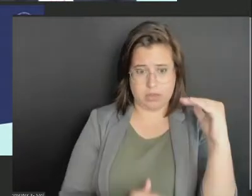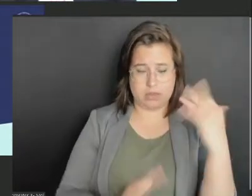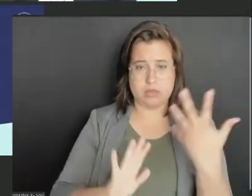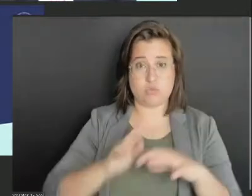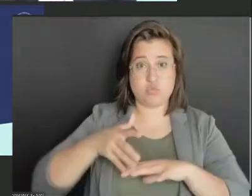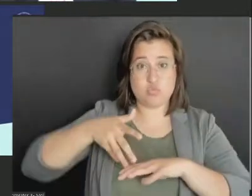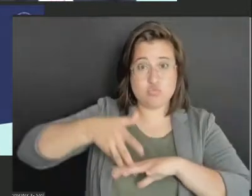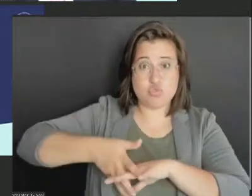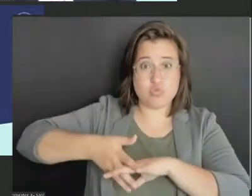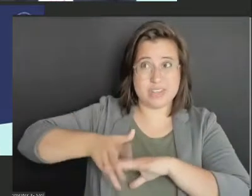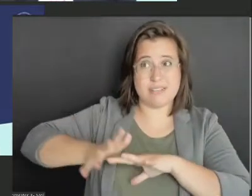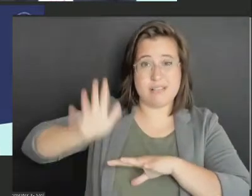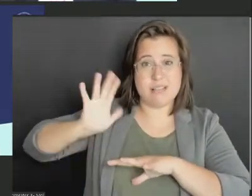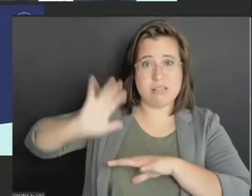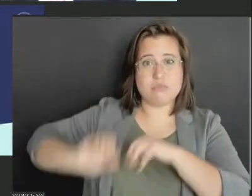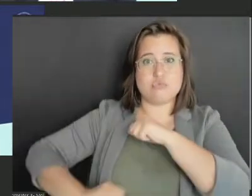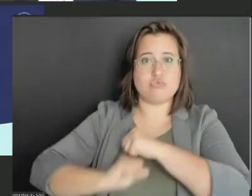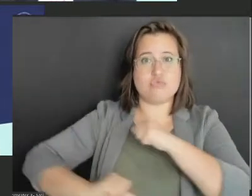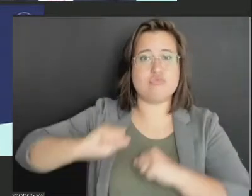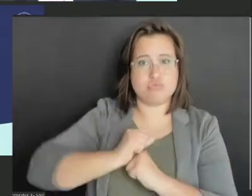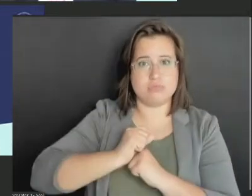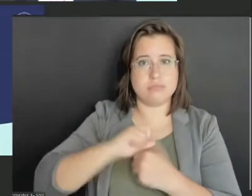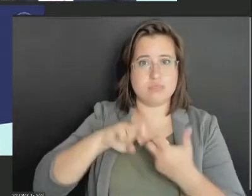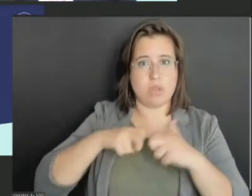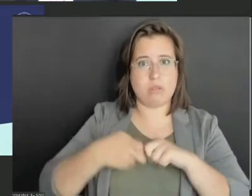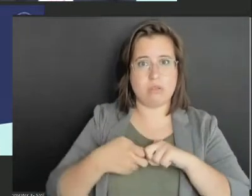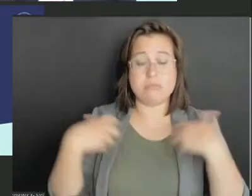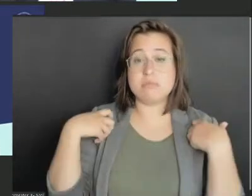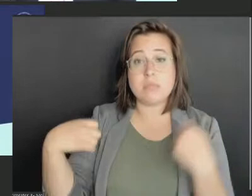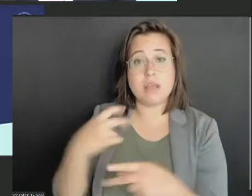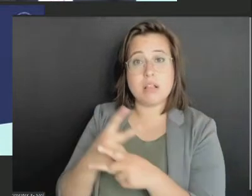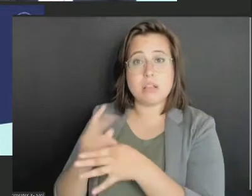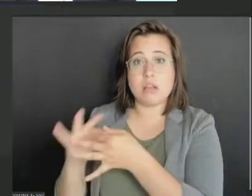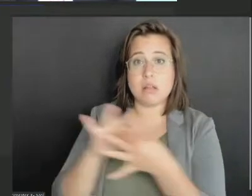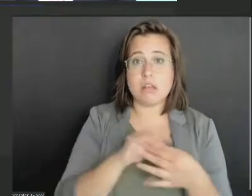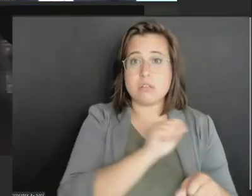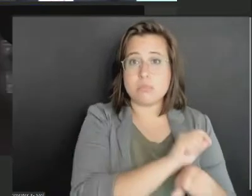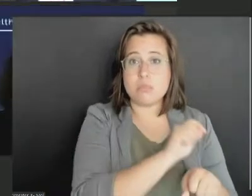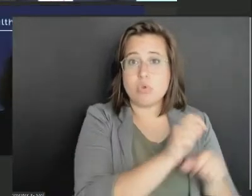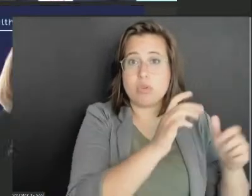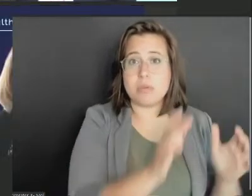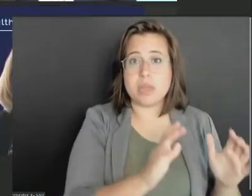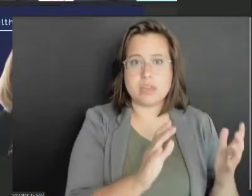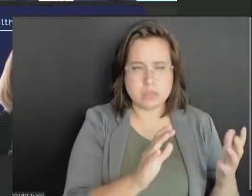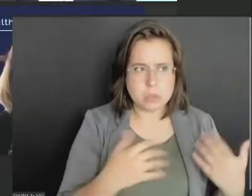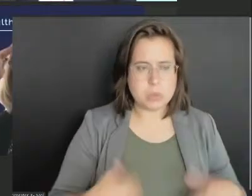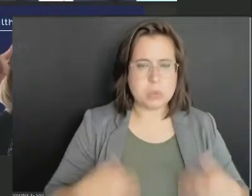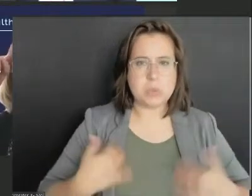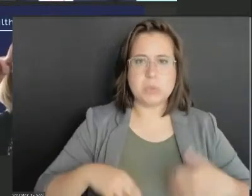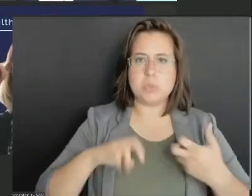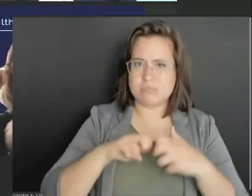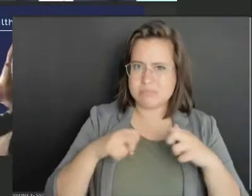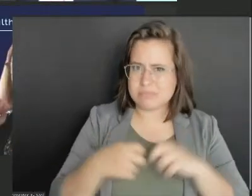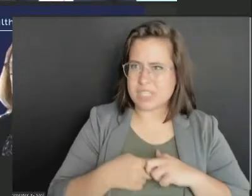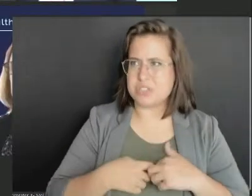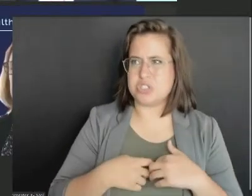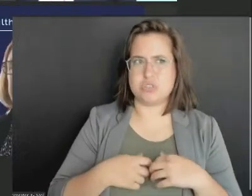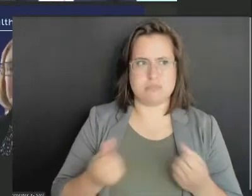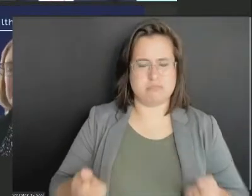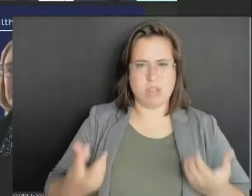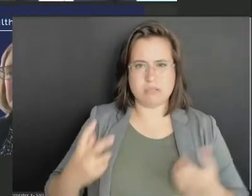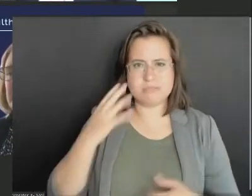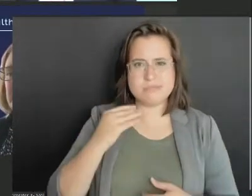problems. We've seen how healthcare being tied to employment has turned into an issue for so many people in this country, to the extent that